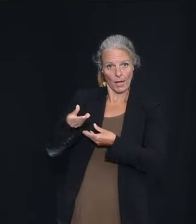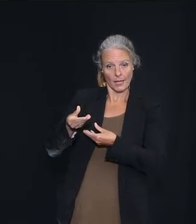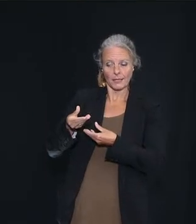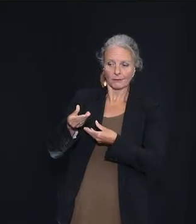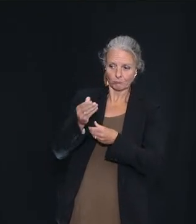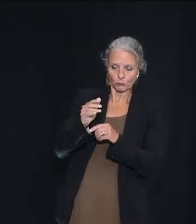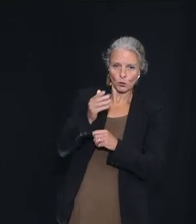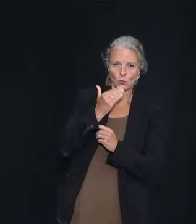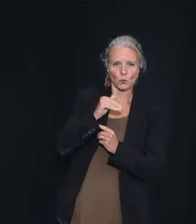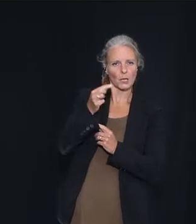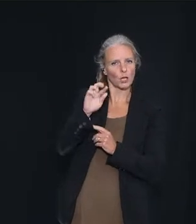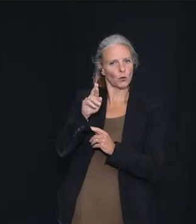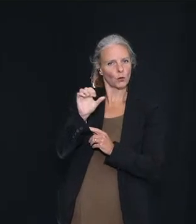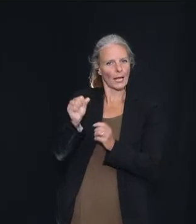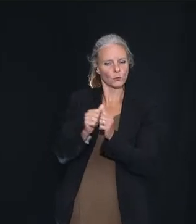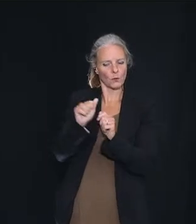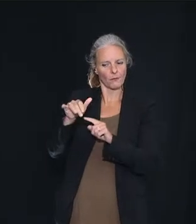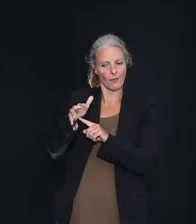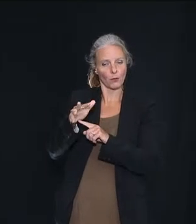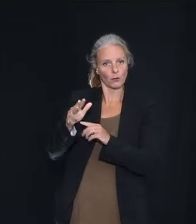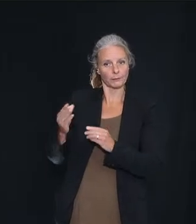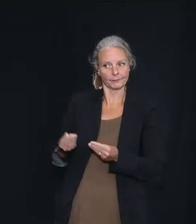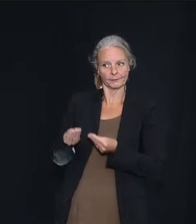feather. Sweetgrass